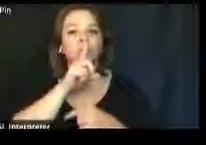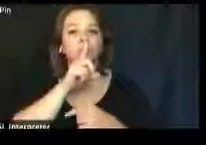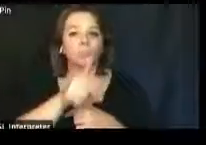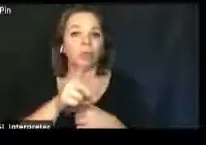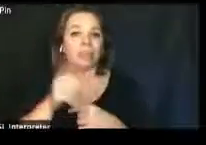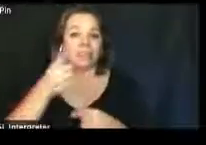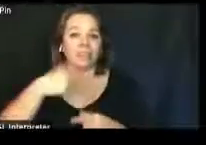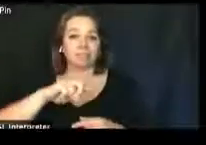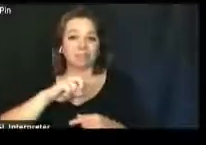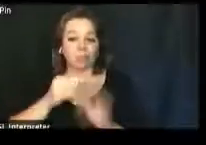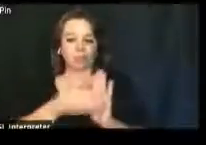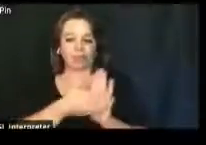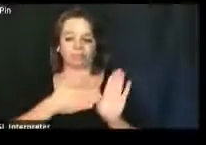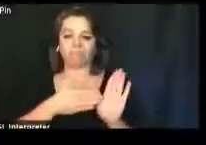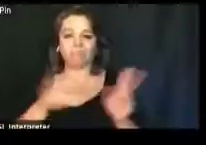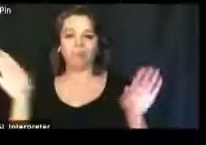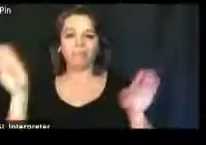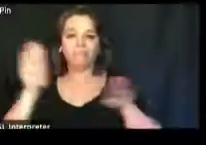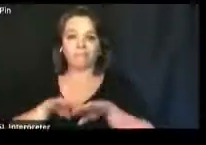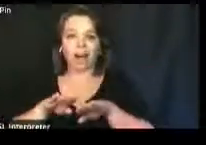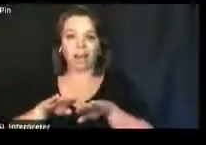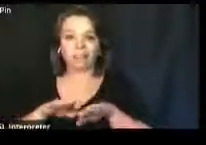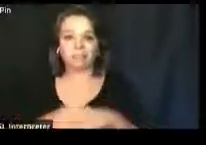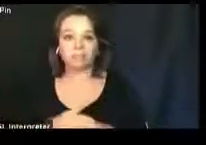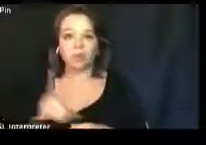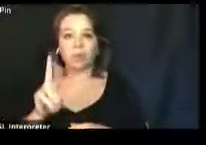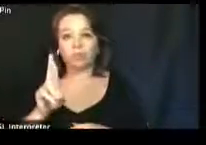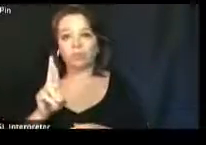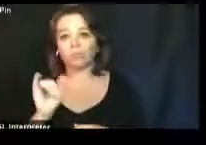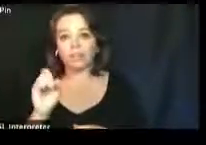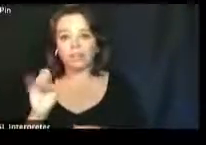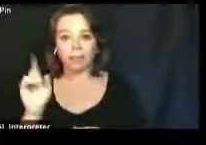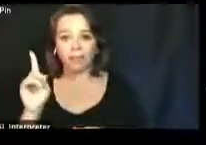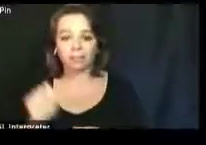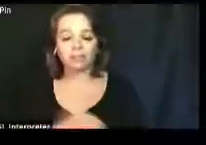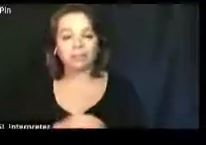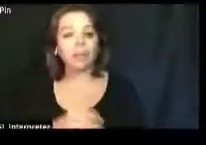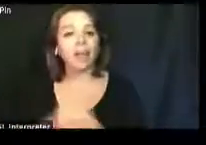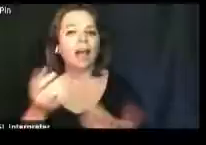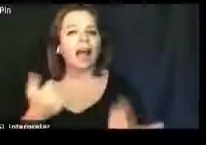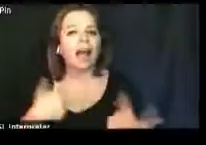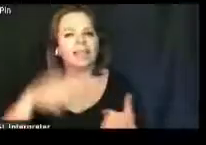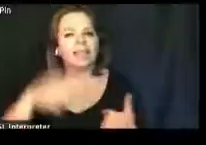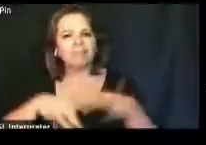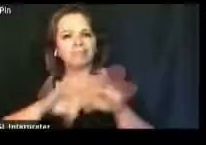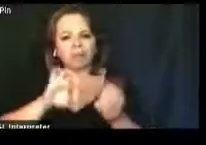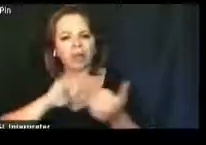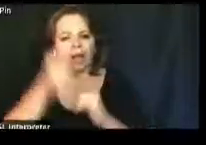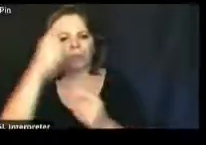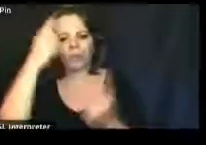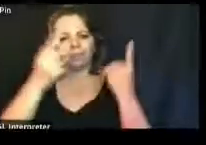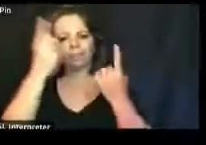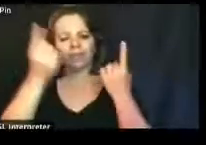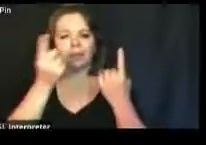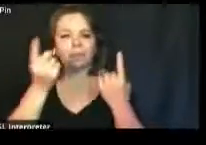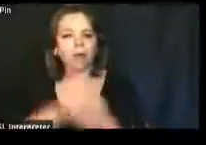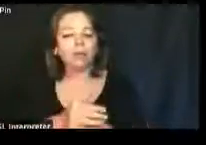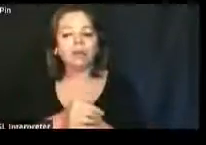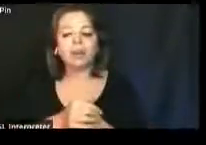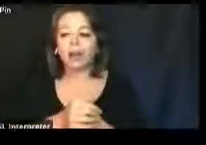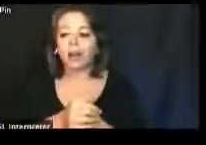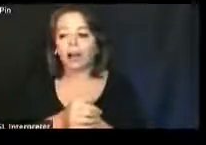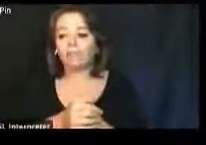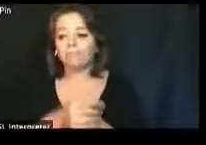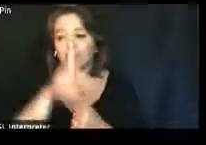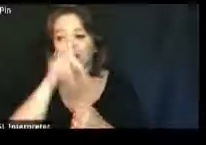ourselves Valley residents. I think that it matters how we think of ourselves because it's a reflection of how we live, work,